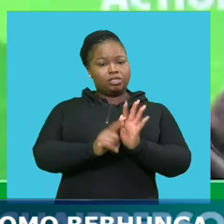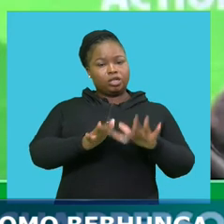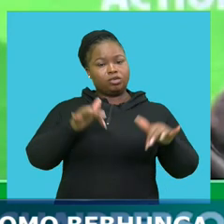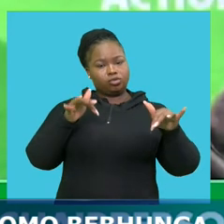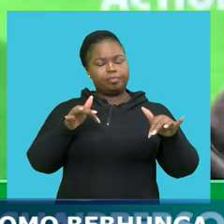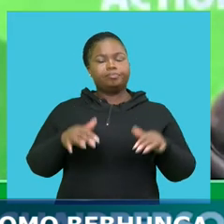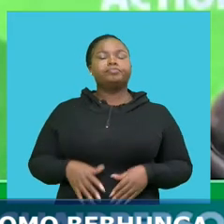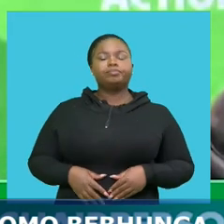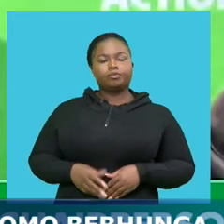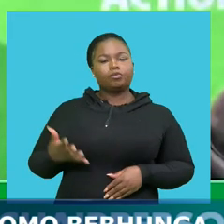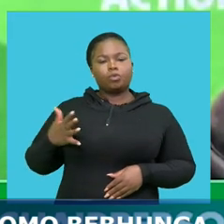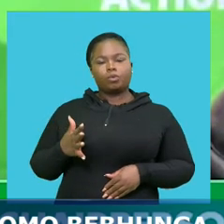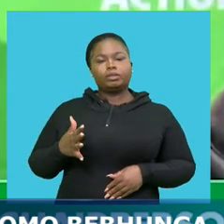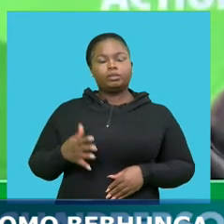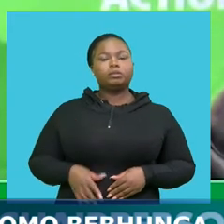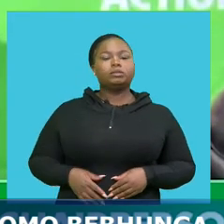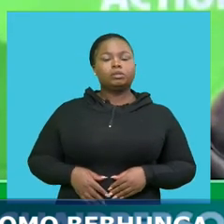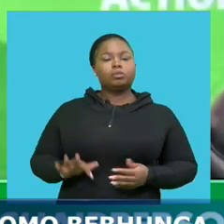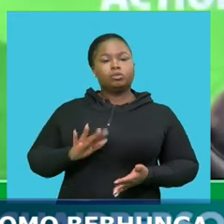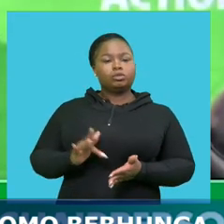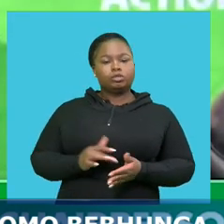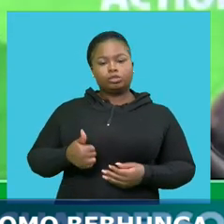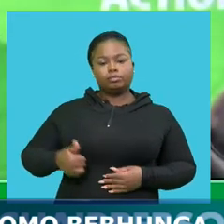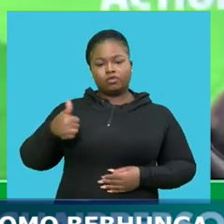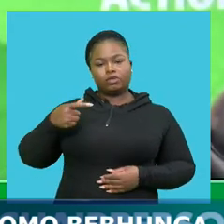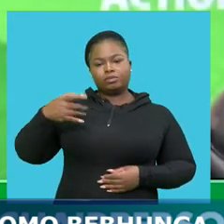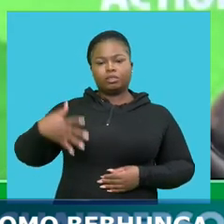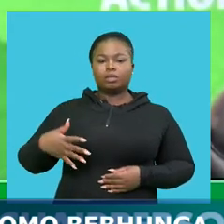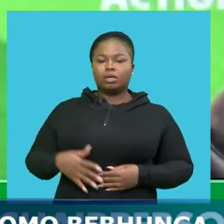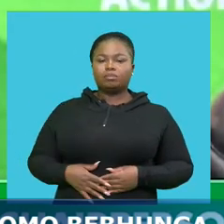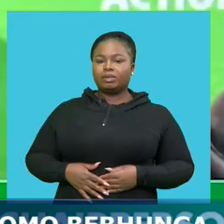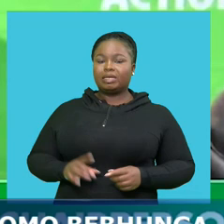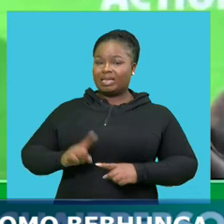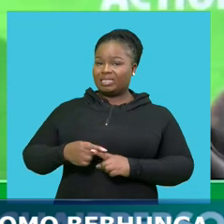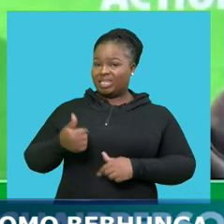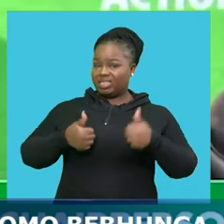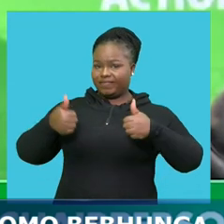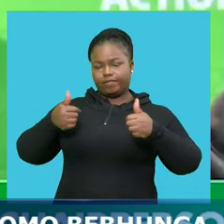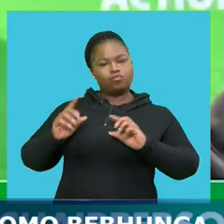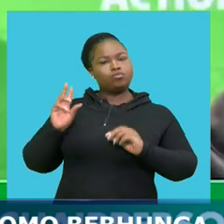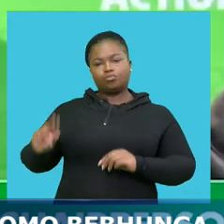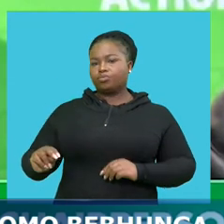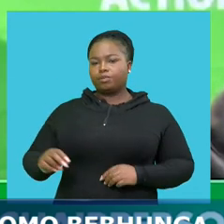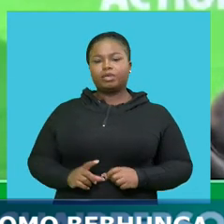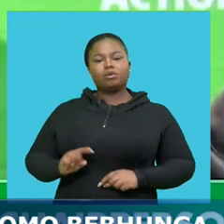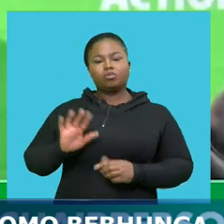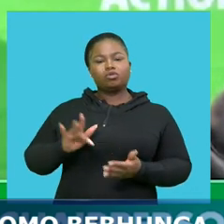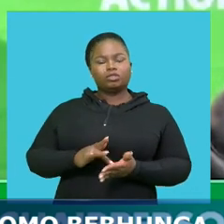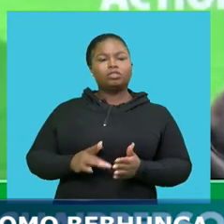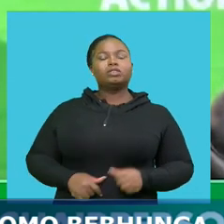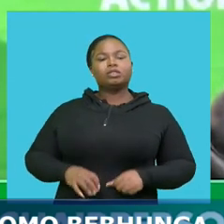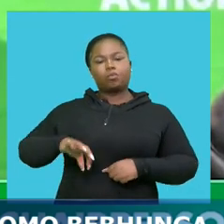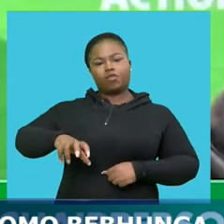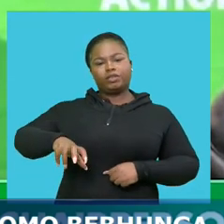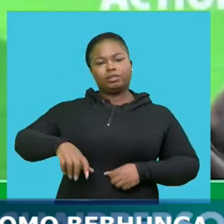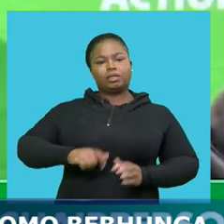to empower our role as an opposition. We will not take up positions in the executive, but we will take up positions in the legislature in